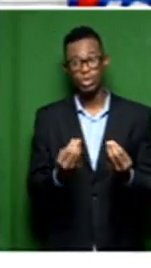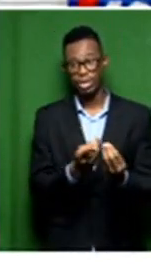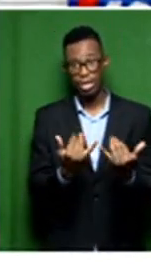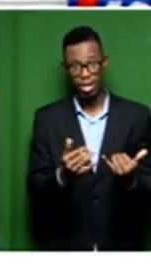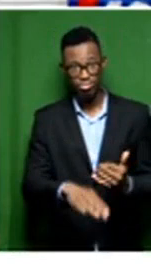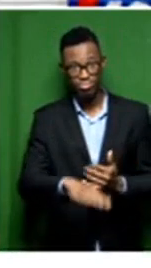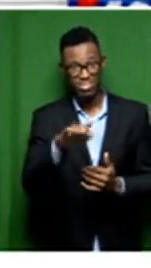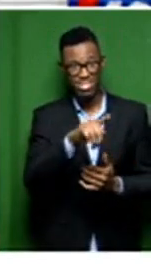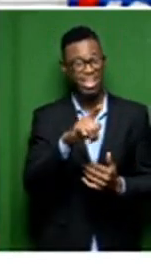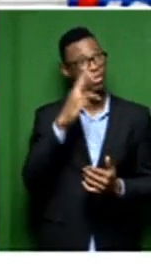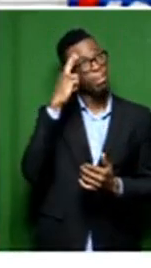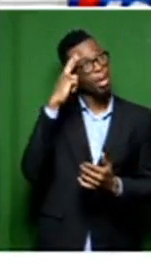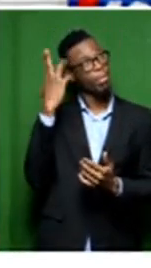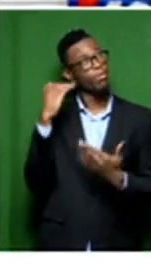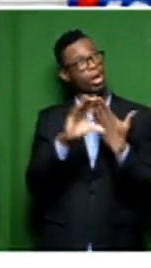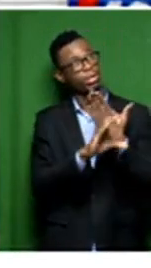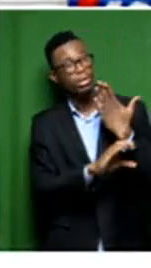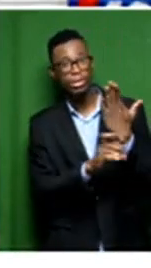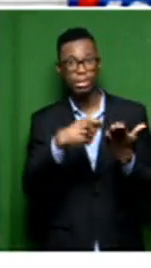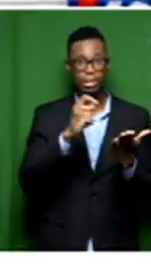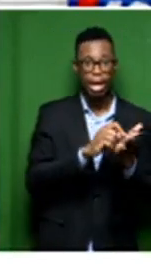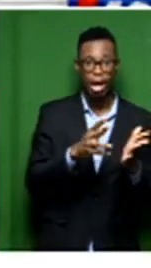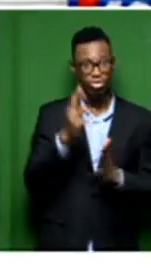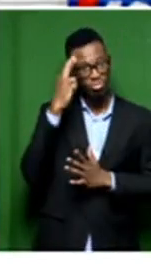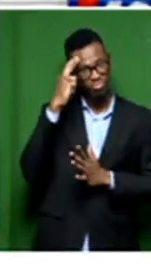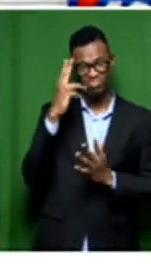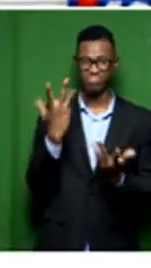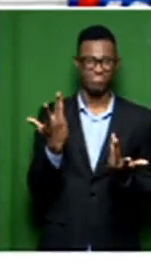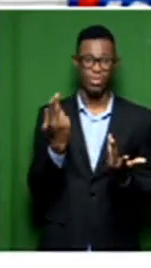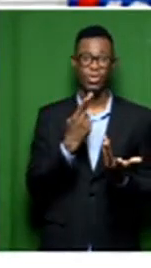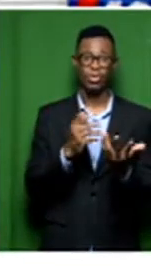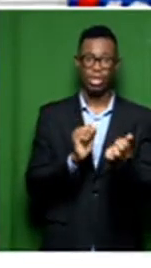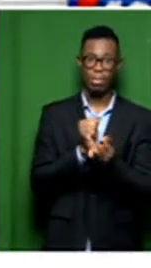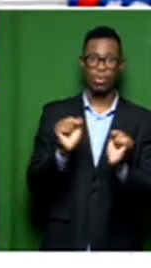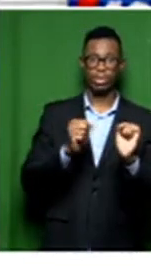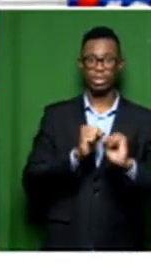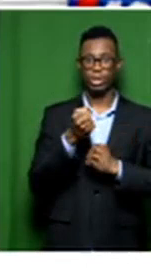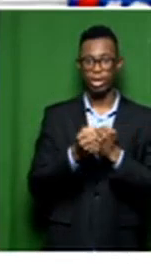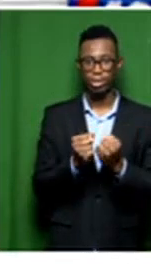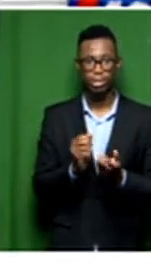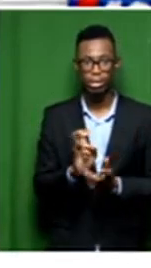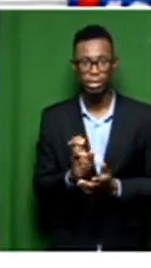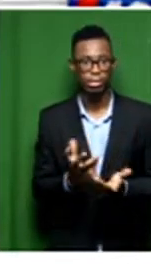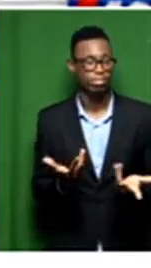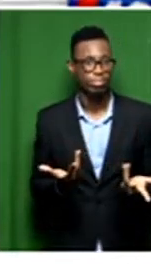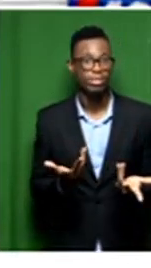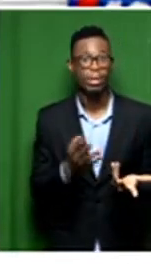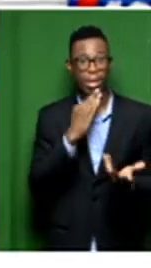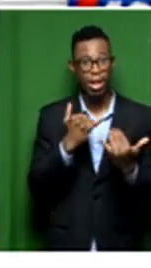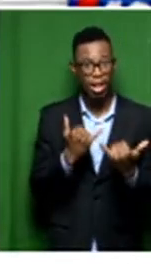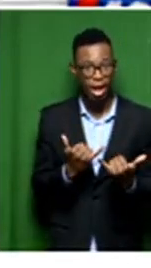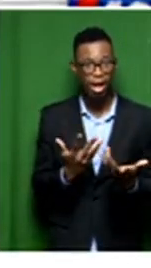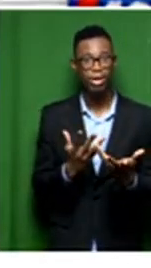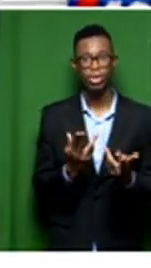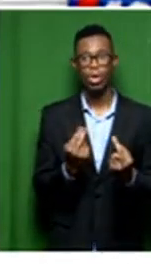signing of the Constitution or even the struggle for democracy. So it's up to us as adults to make that journey come alive for